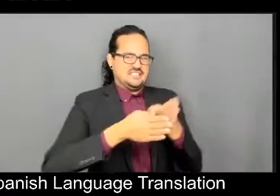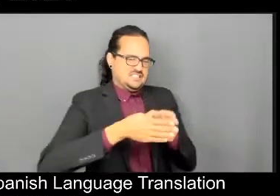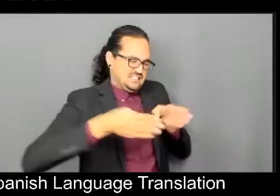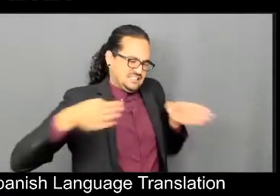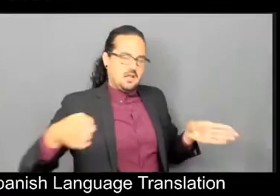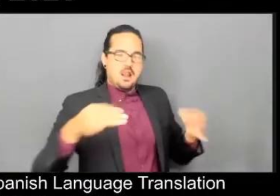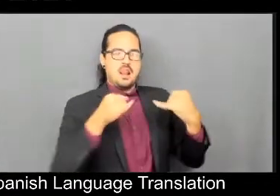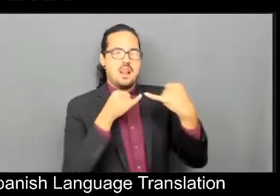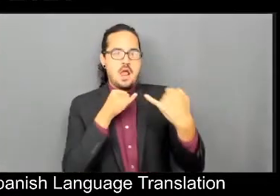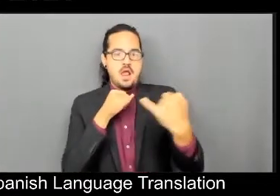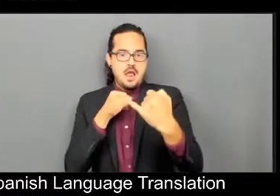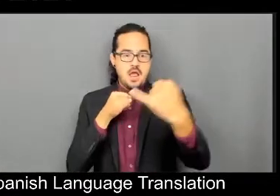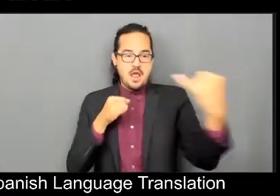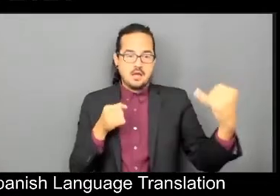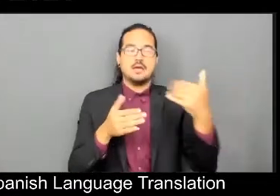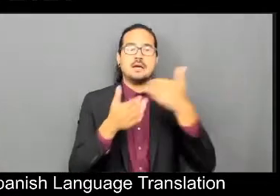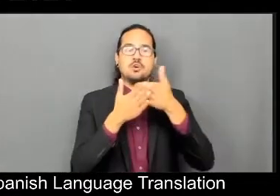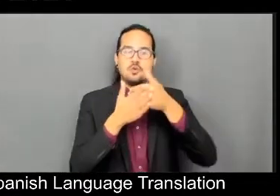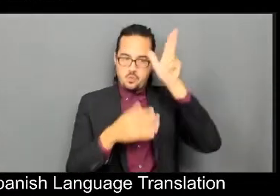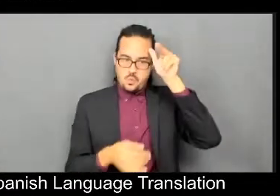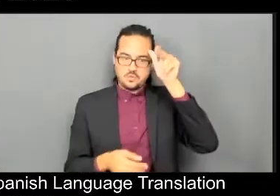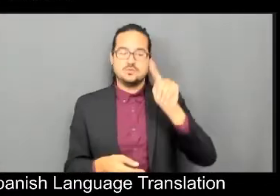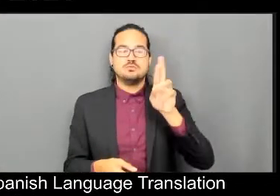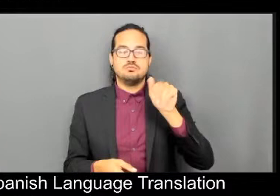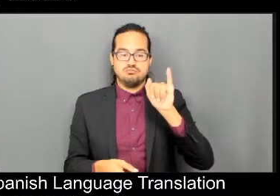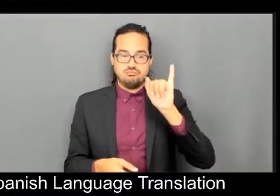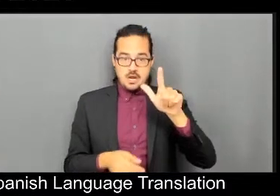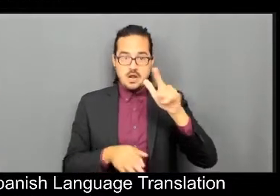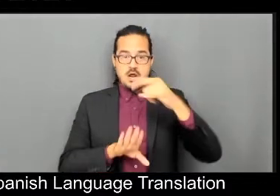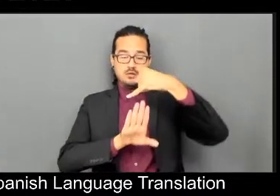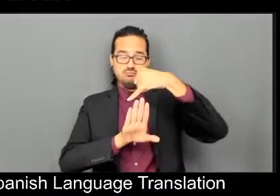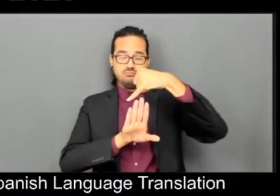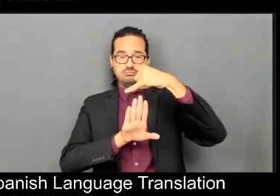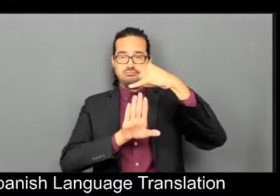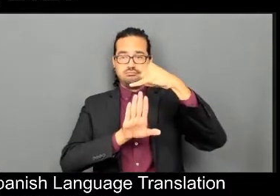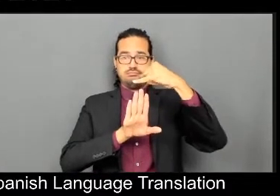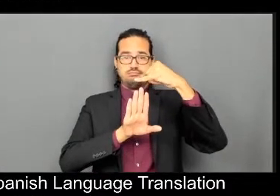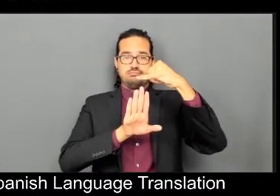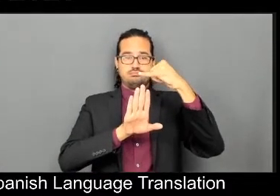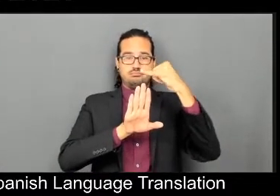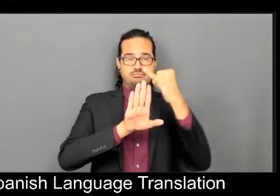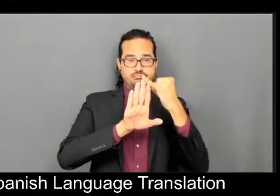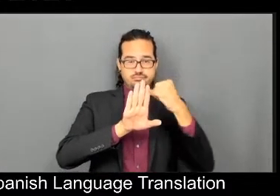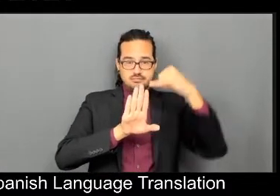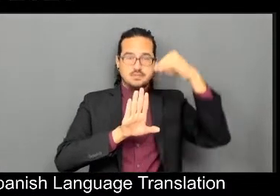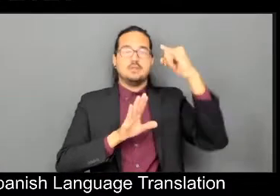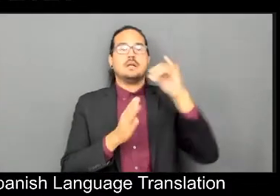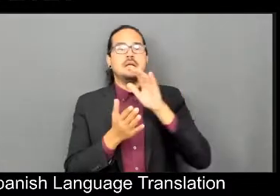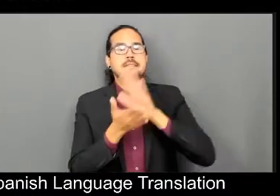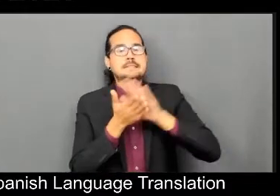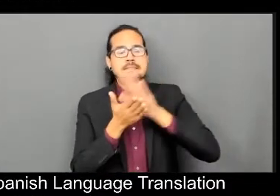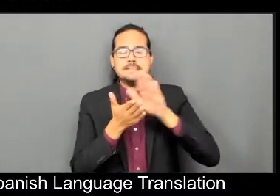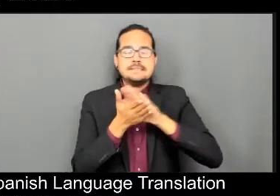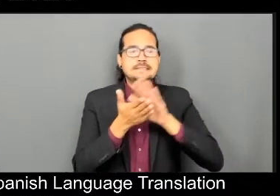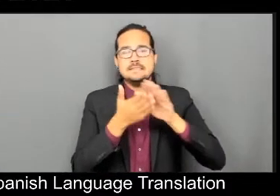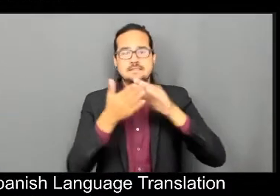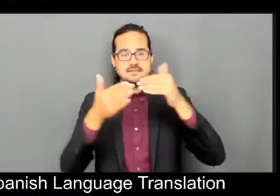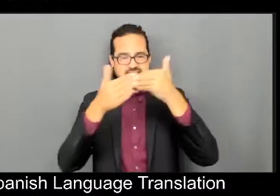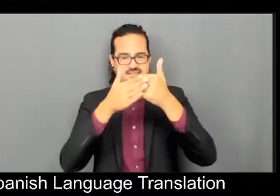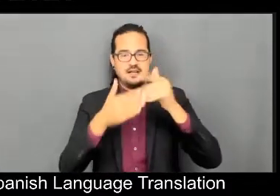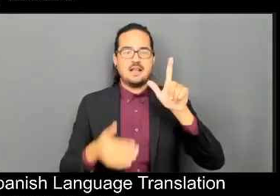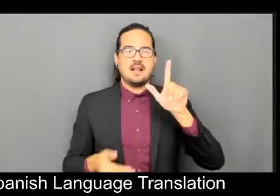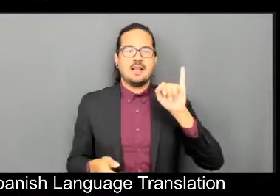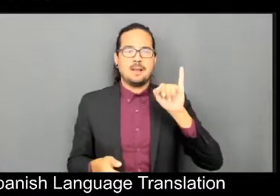do work on some cleanup with some firing operations along that. And that is fire that we're actively putting on the ground